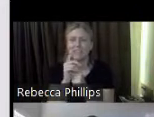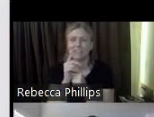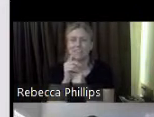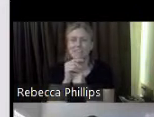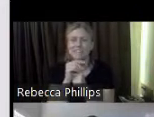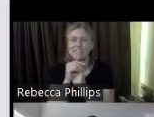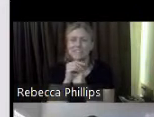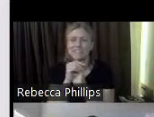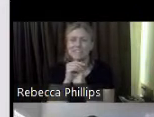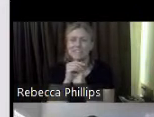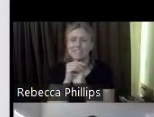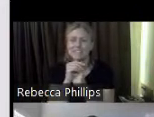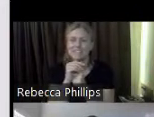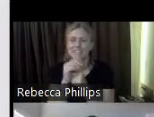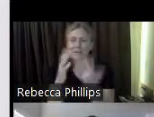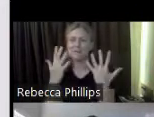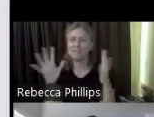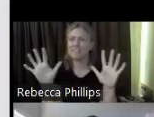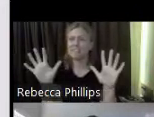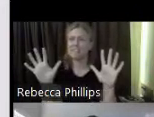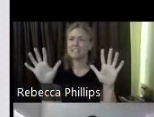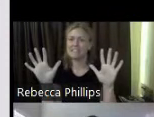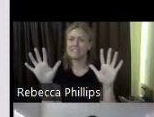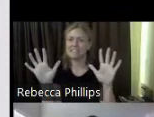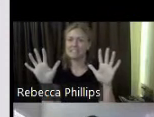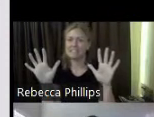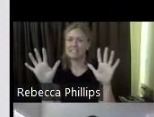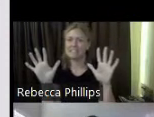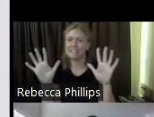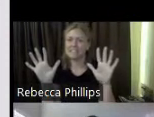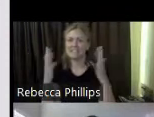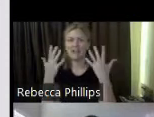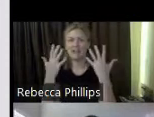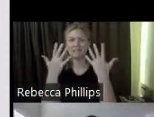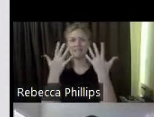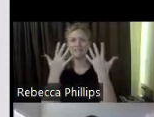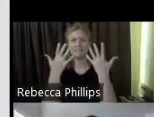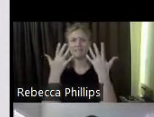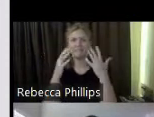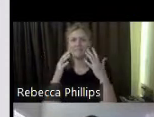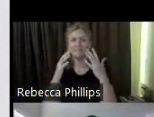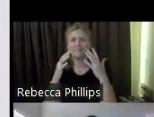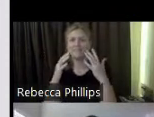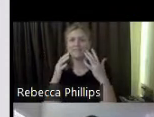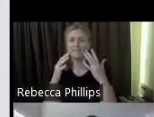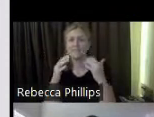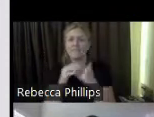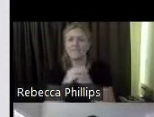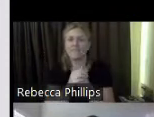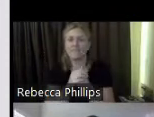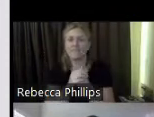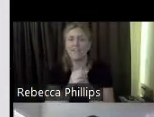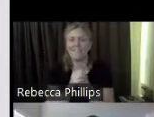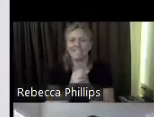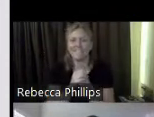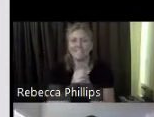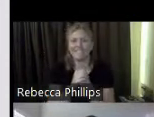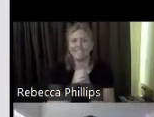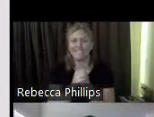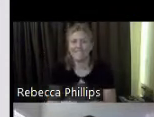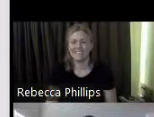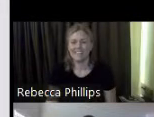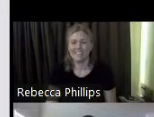Anyone else? We finished? I think so. I mean, I'm Okay. Carrie Flower. I hope you all know who I am.